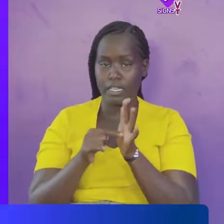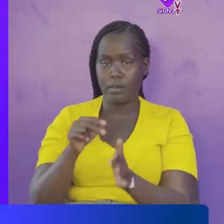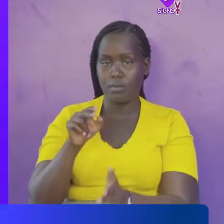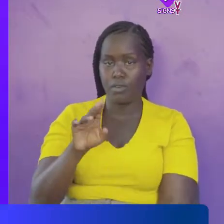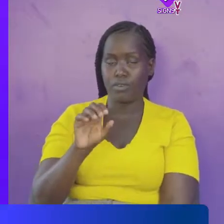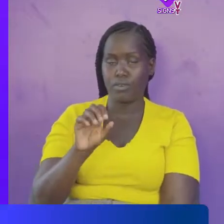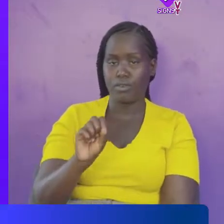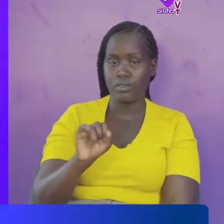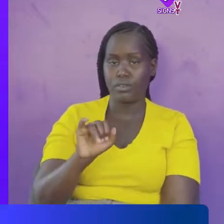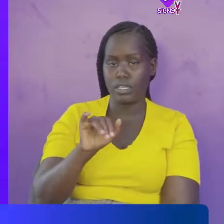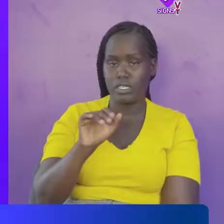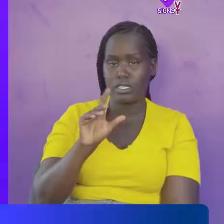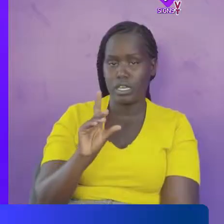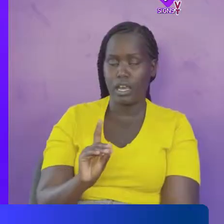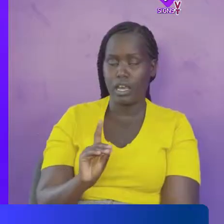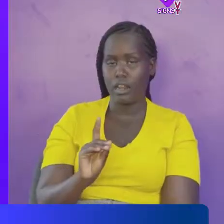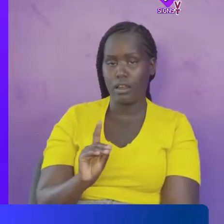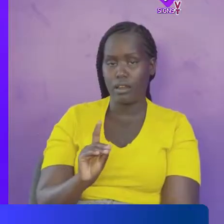fostering